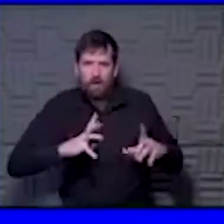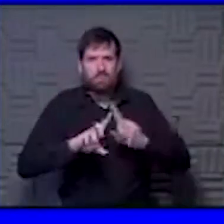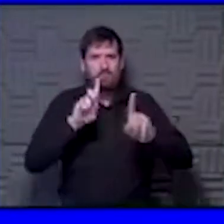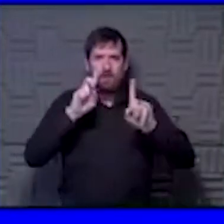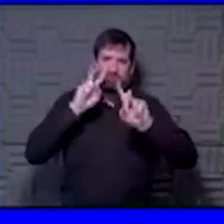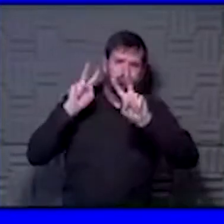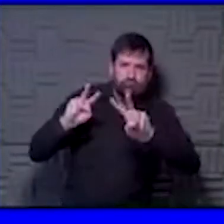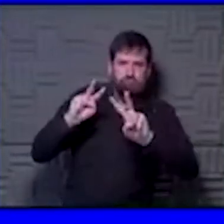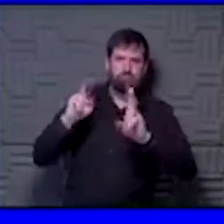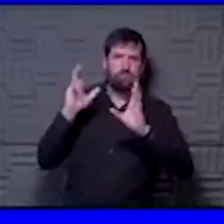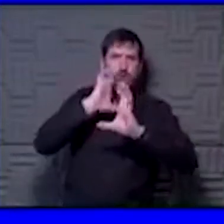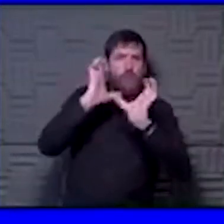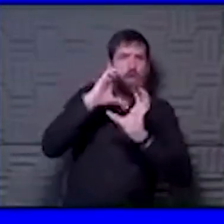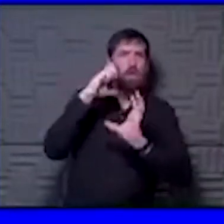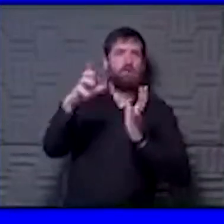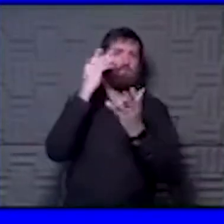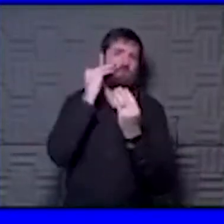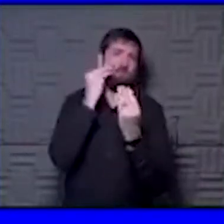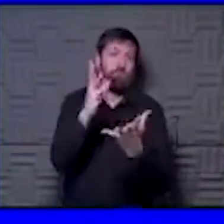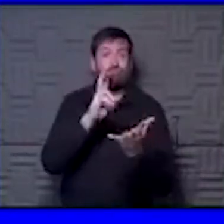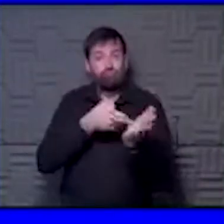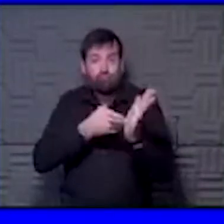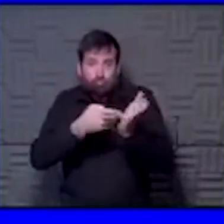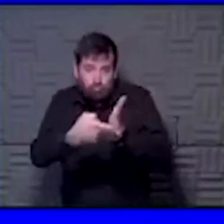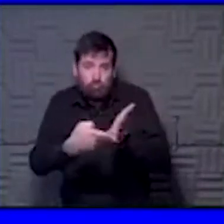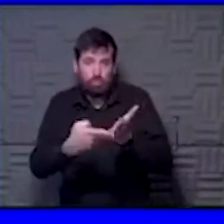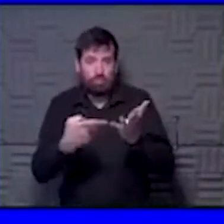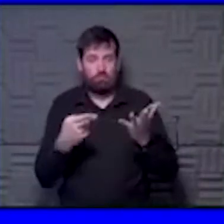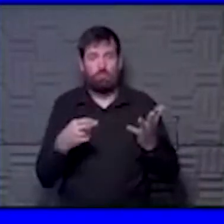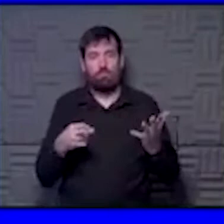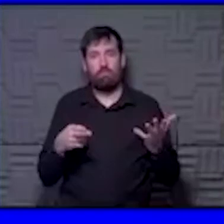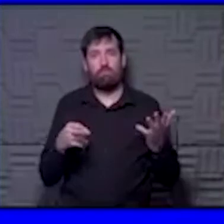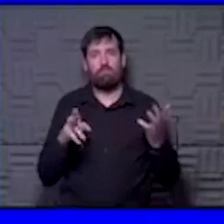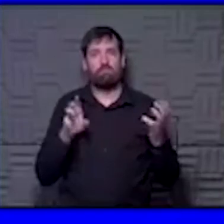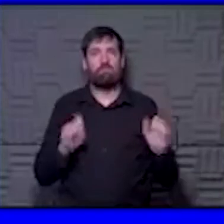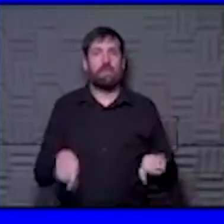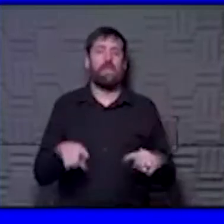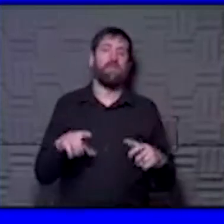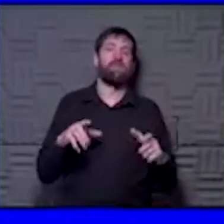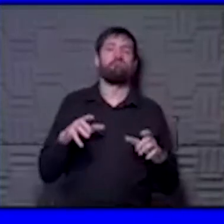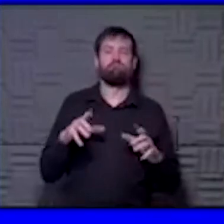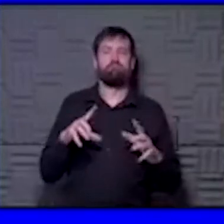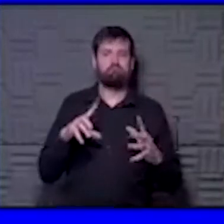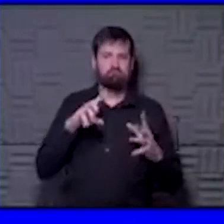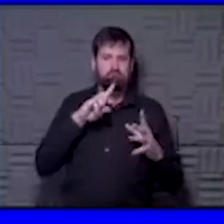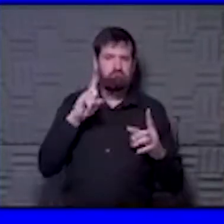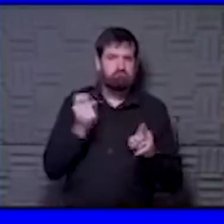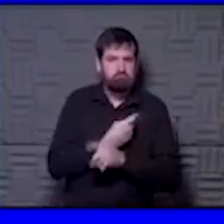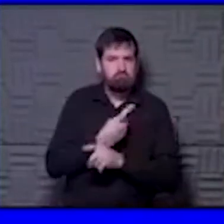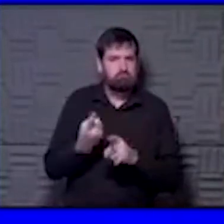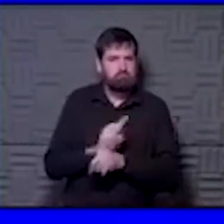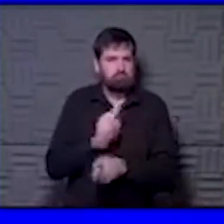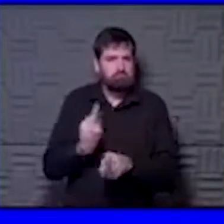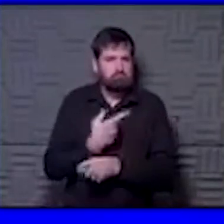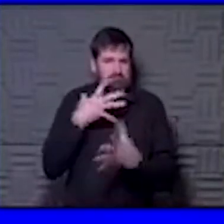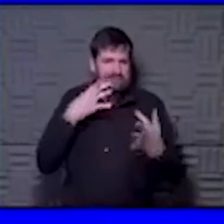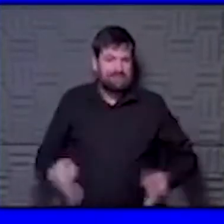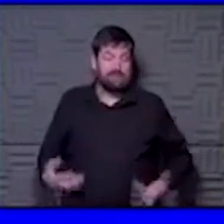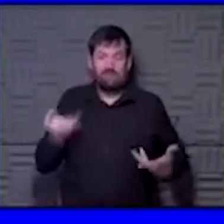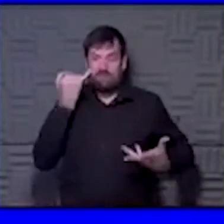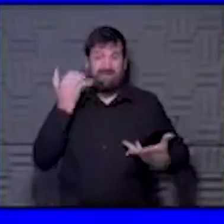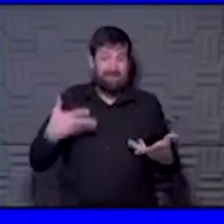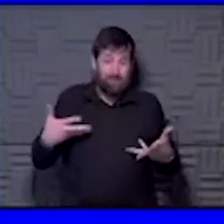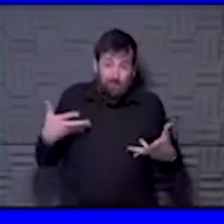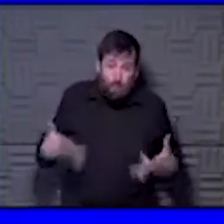seek those true answers and that true knowledge so that you can come to a true decision on whether you actually do not want to get